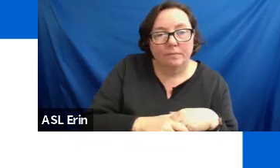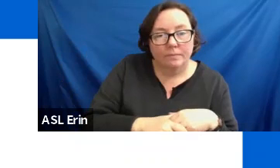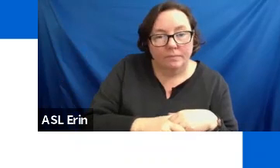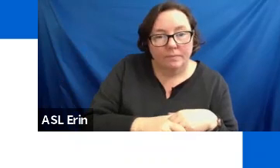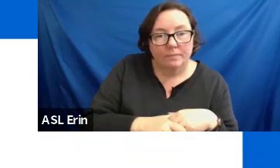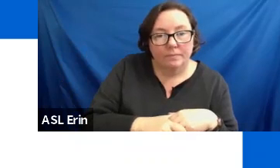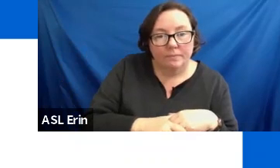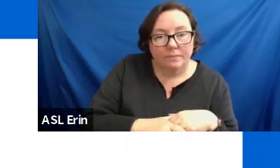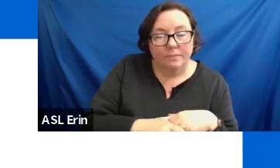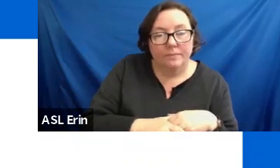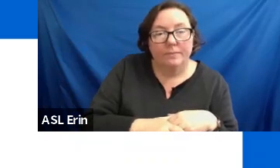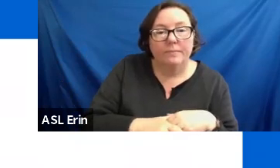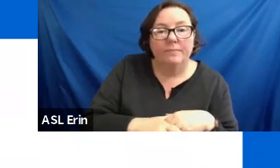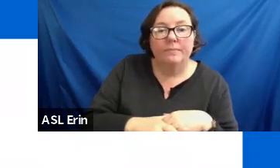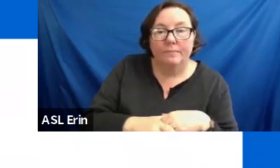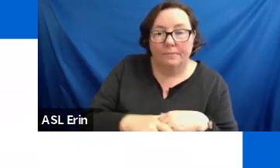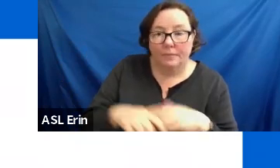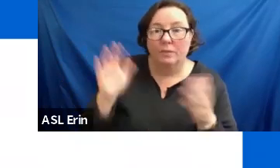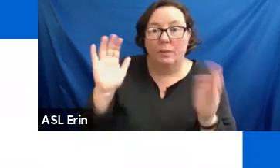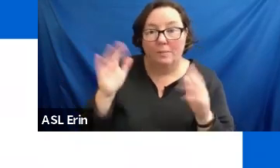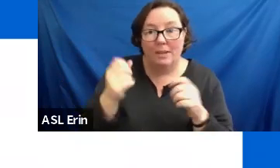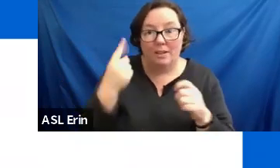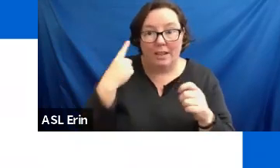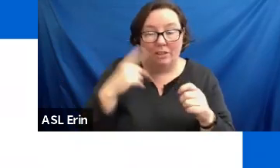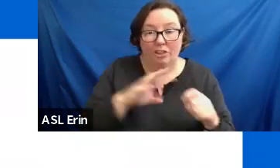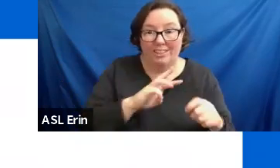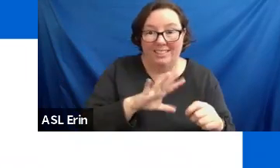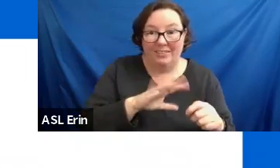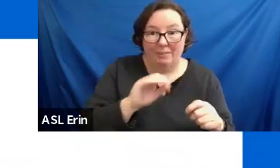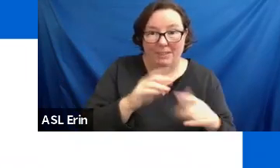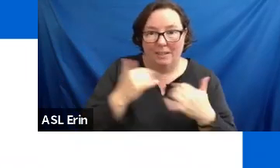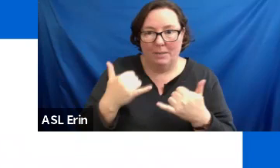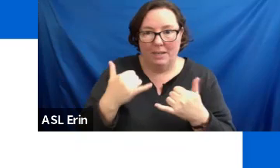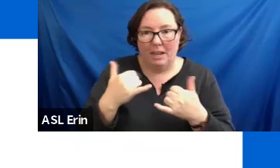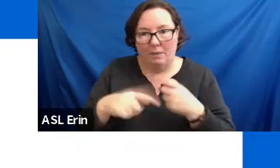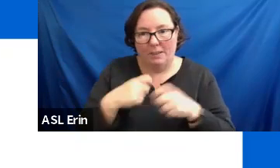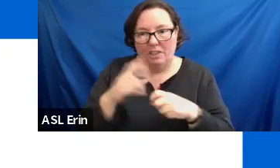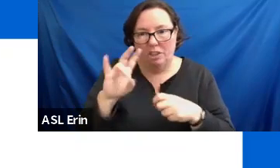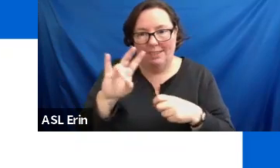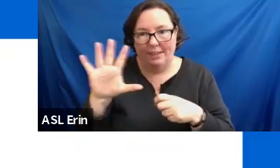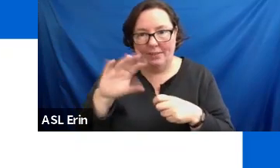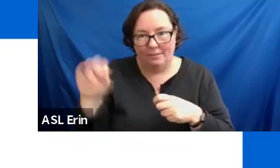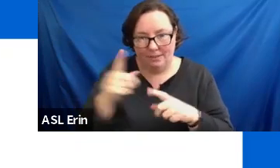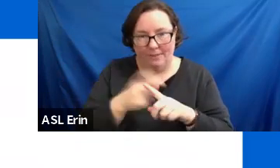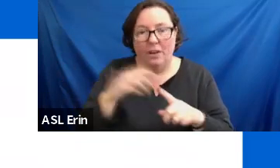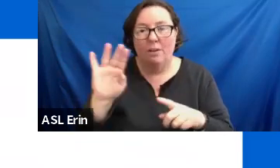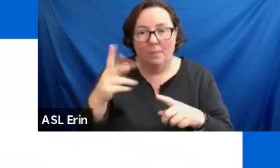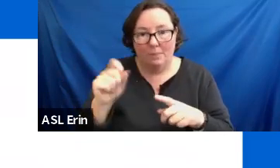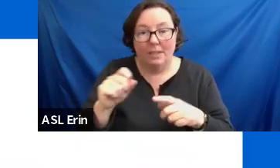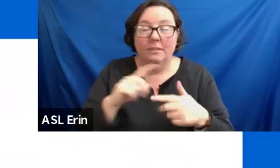Thank you, Ms. Parvex. Up from 65% last year. Students from charter, private, parochial, and MECO